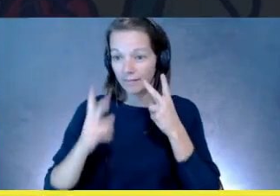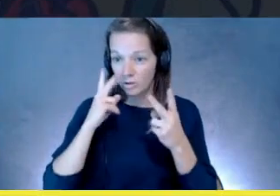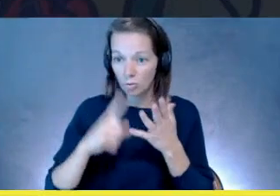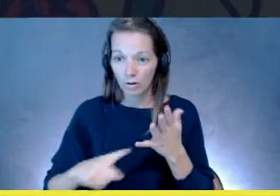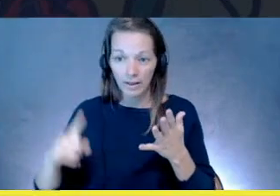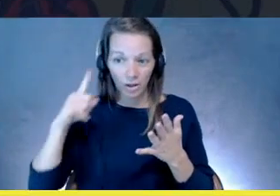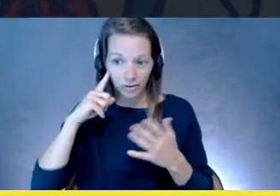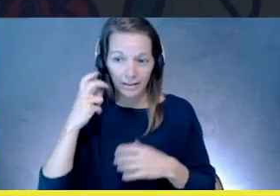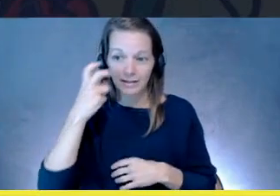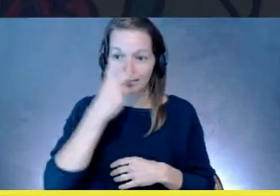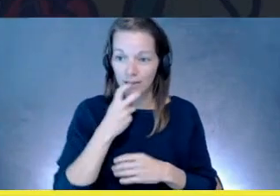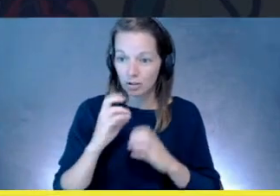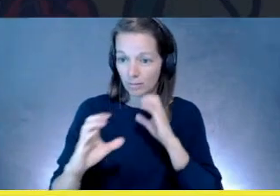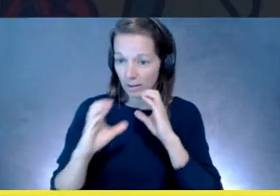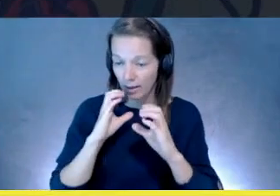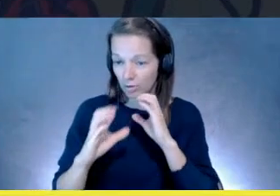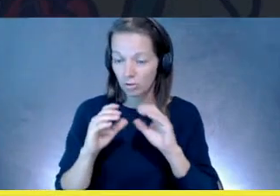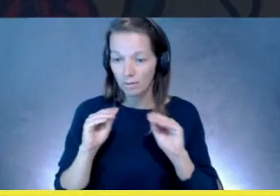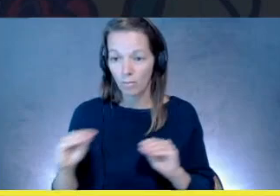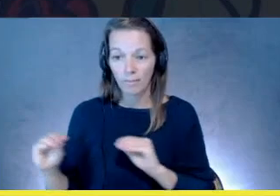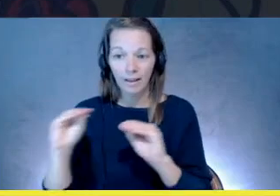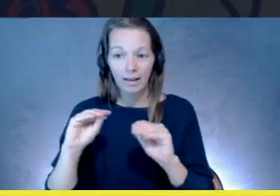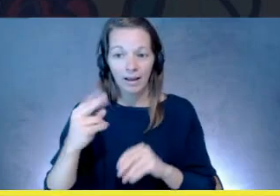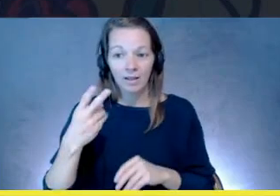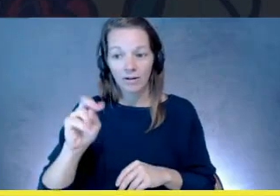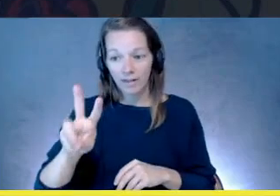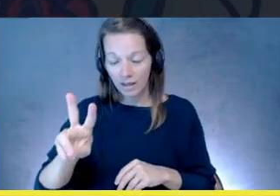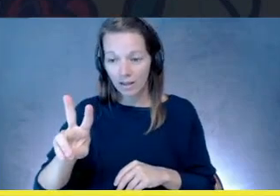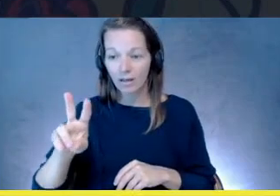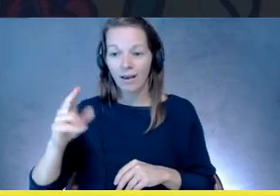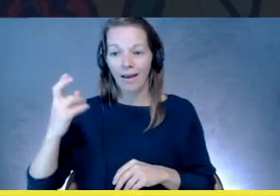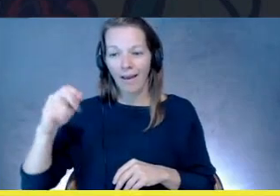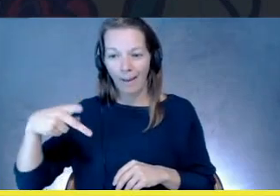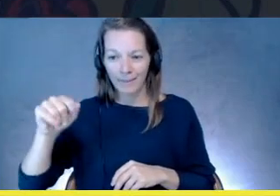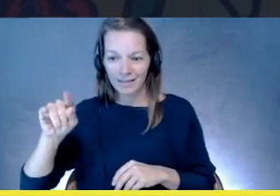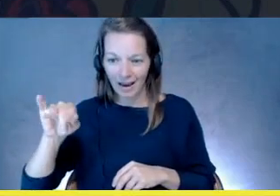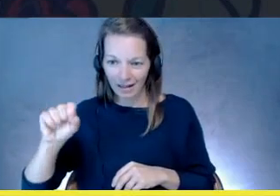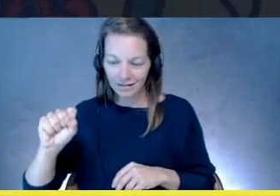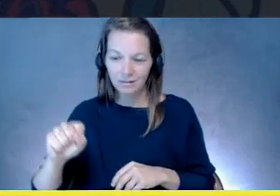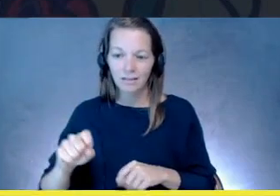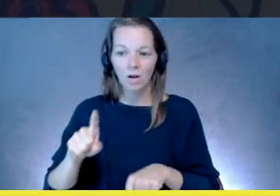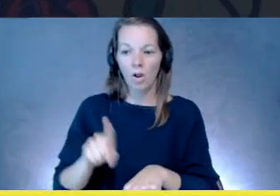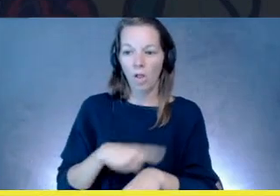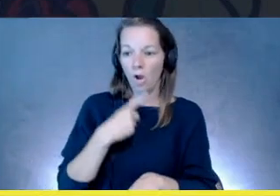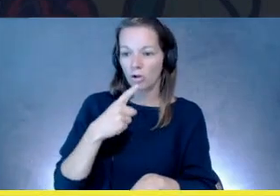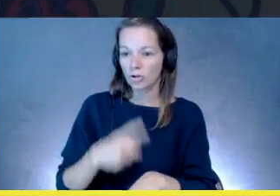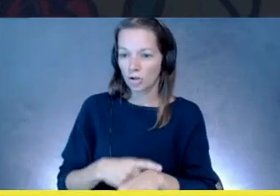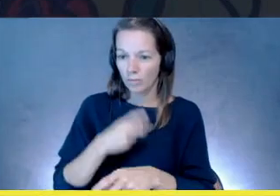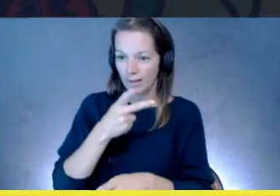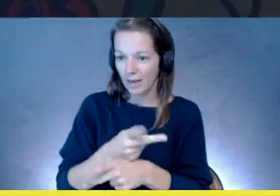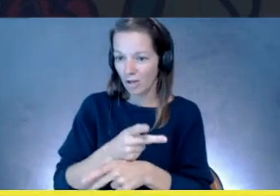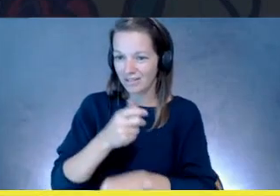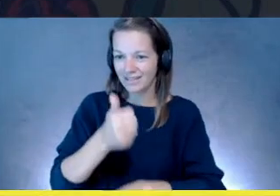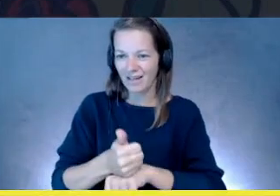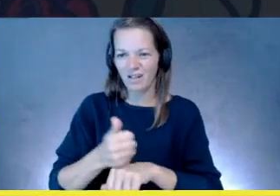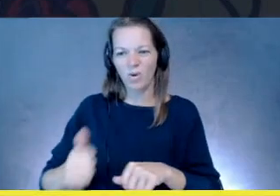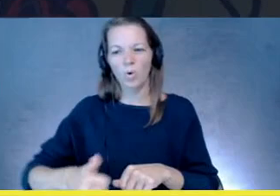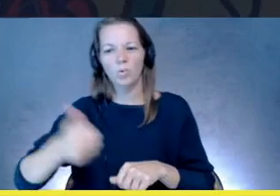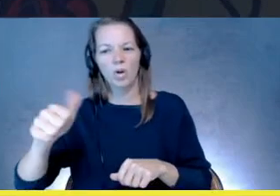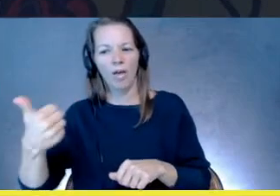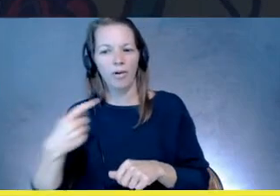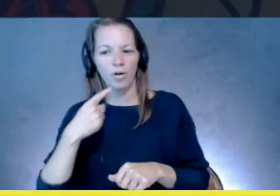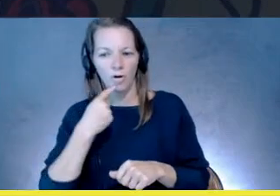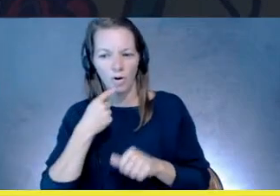speech and communication, mobility, HIV or hepatitis, long-term care setting, and then we used other chronic condition for